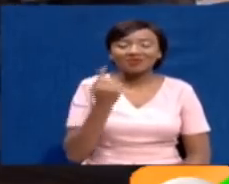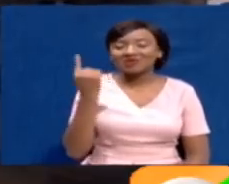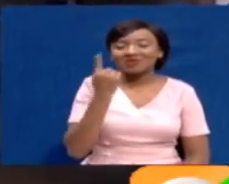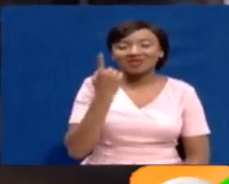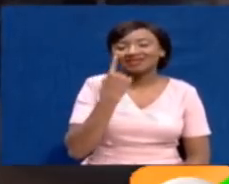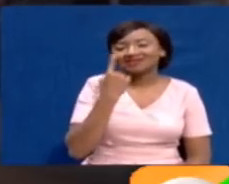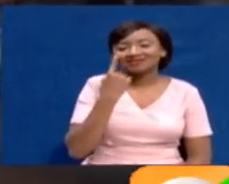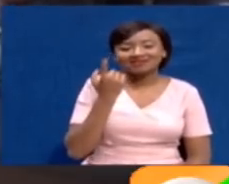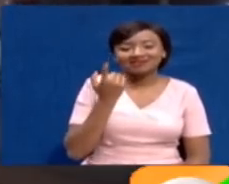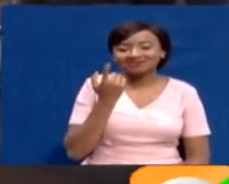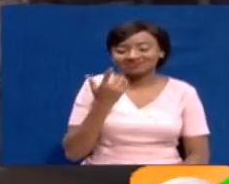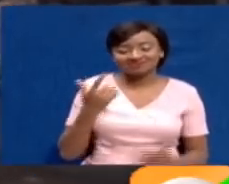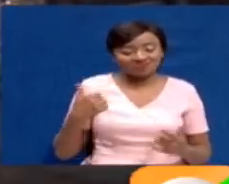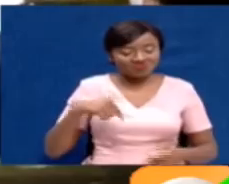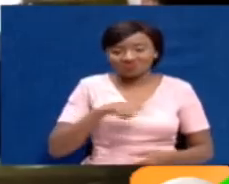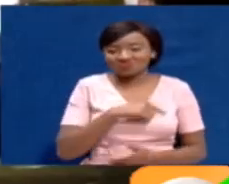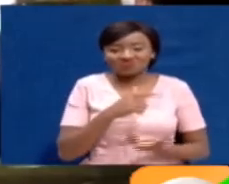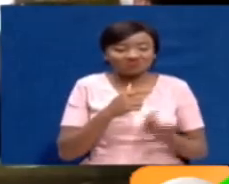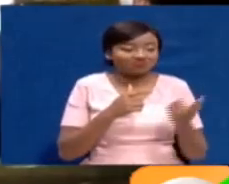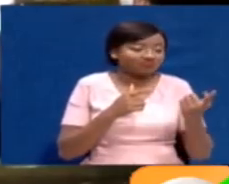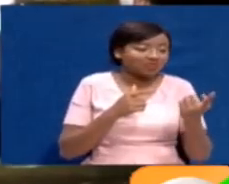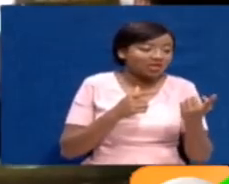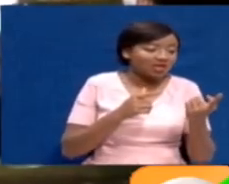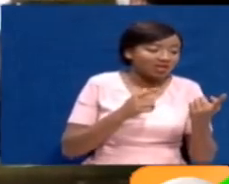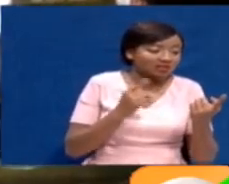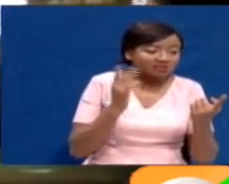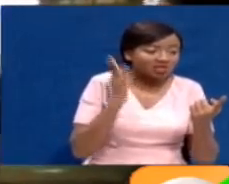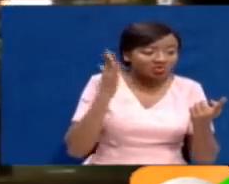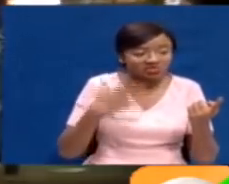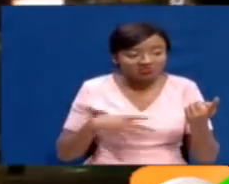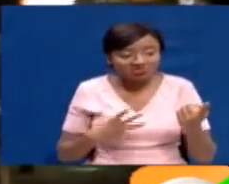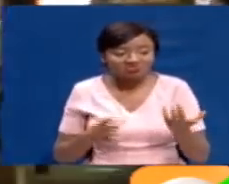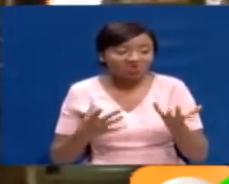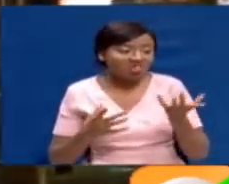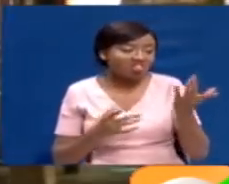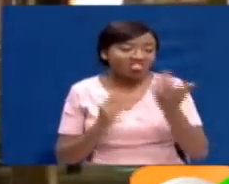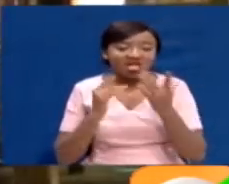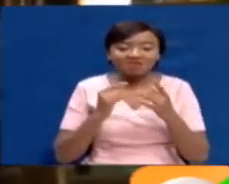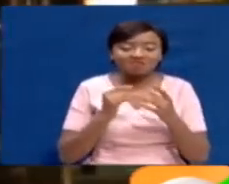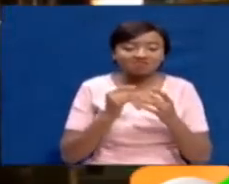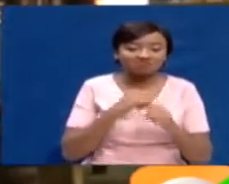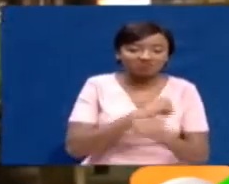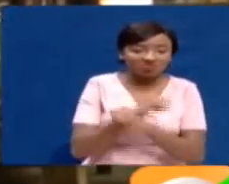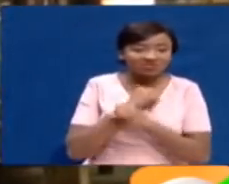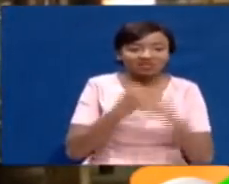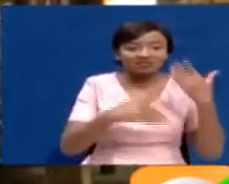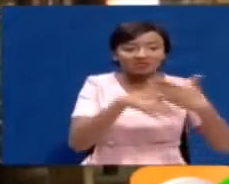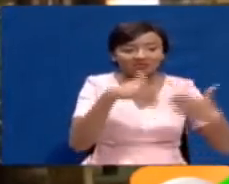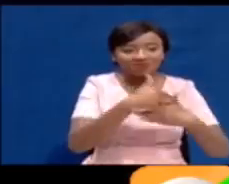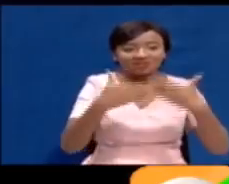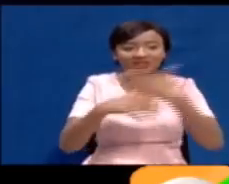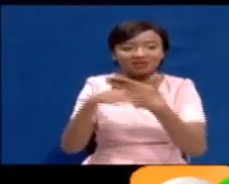perhaps as security guards who are manning various buildings